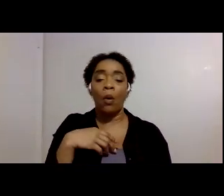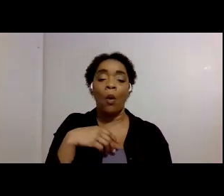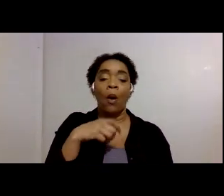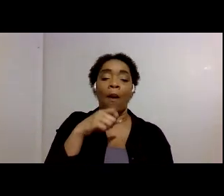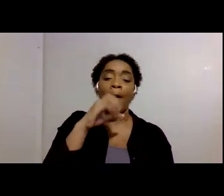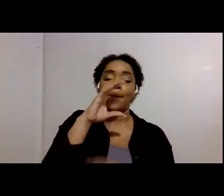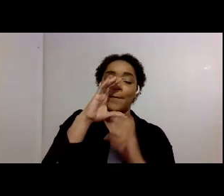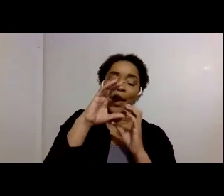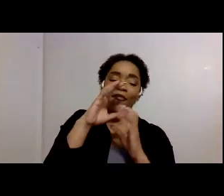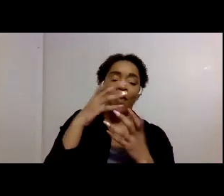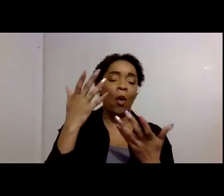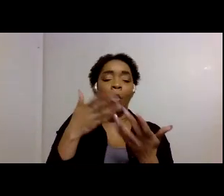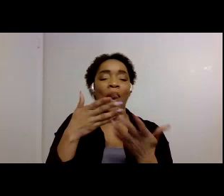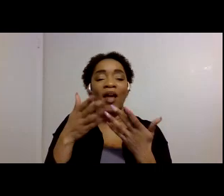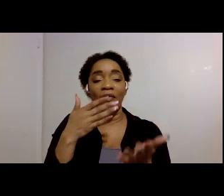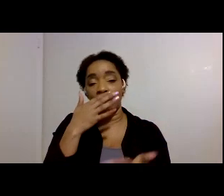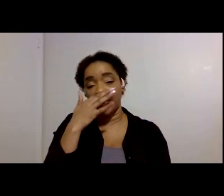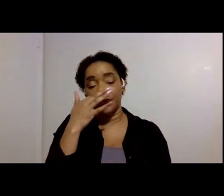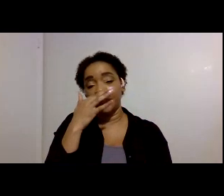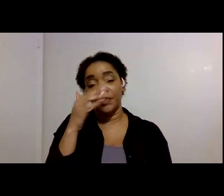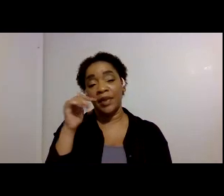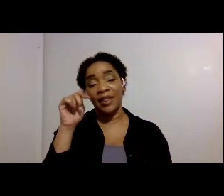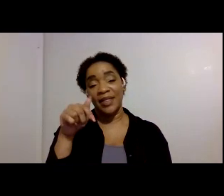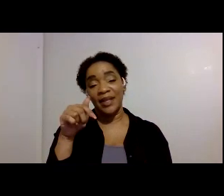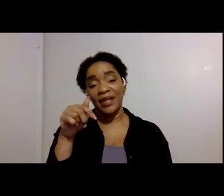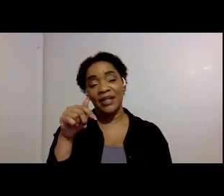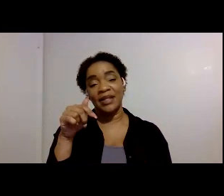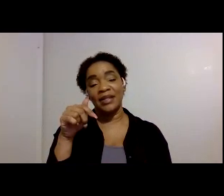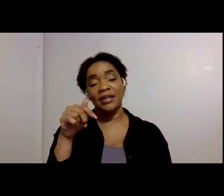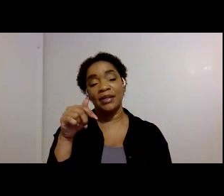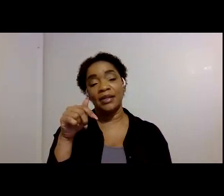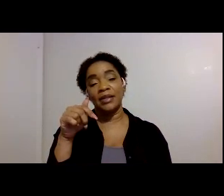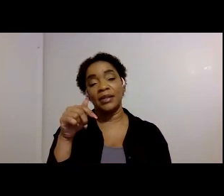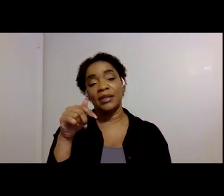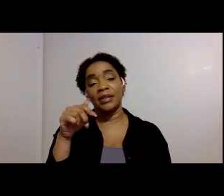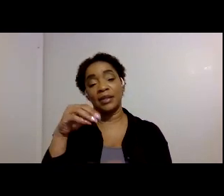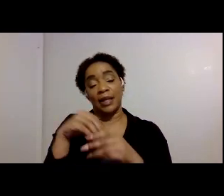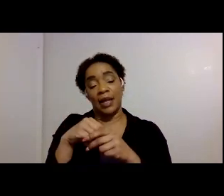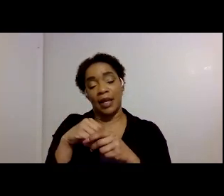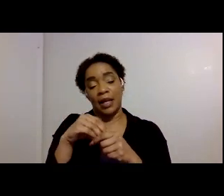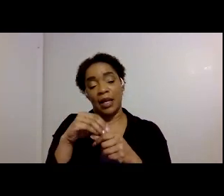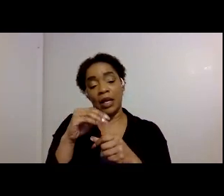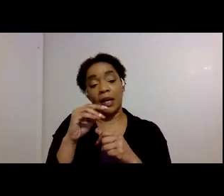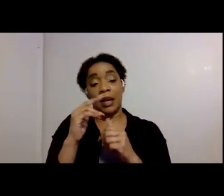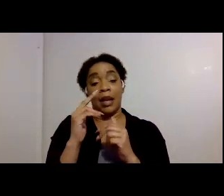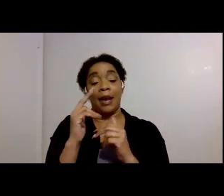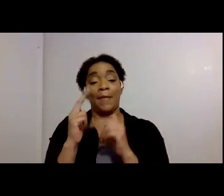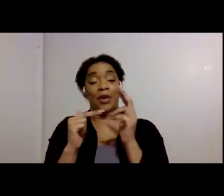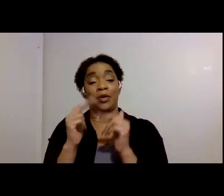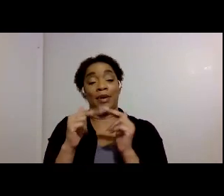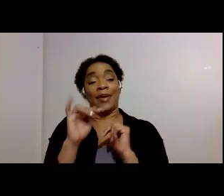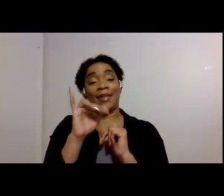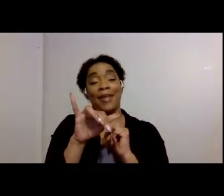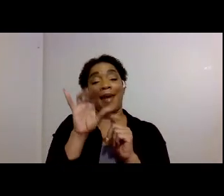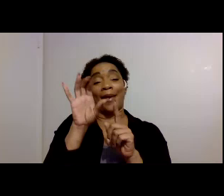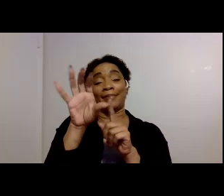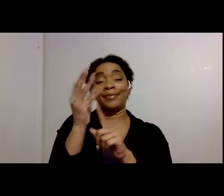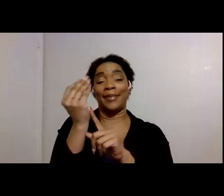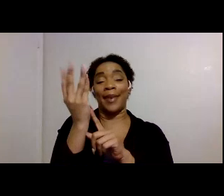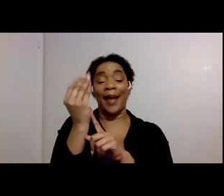in a commercial building or apartment building. That would be your type of device. And you, like I said, you always want to react. The same